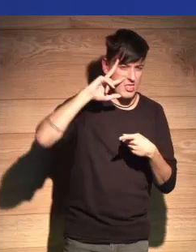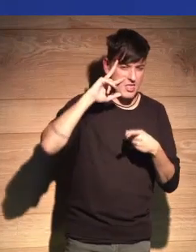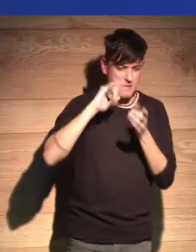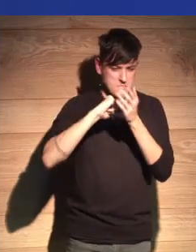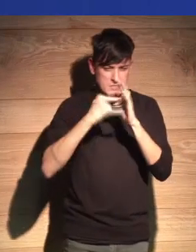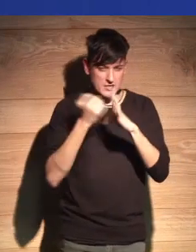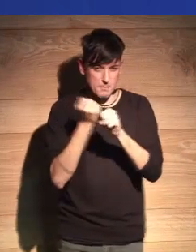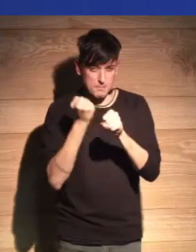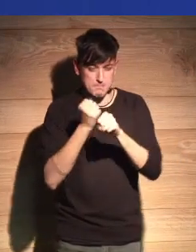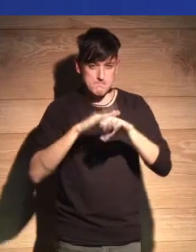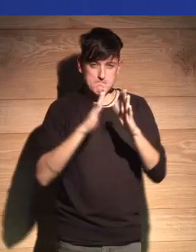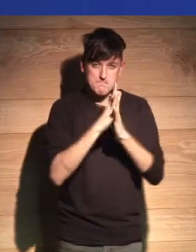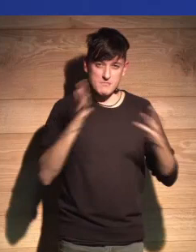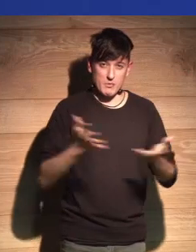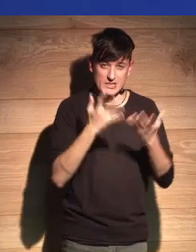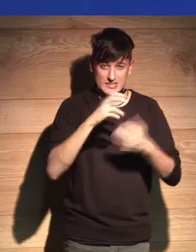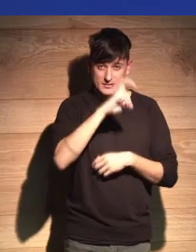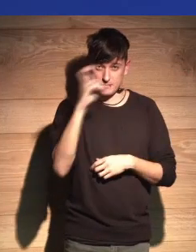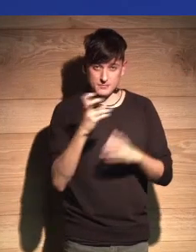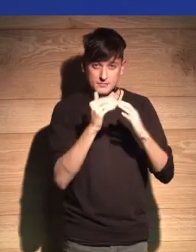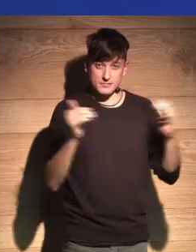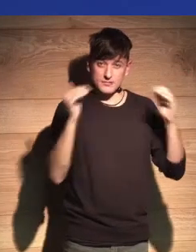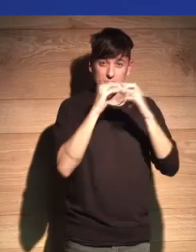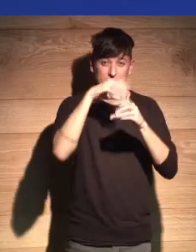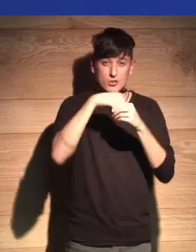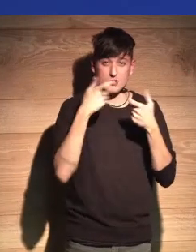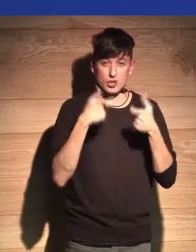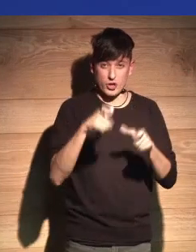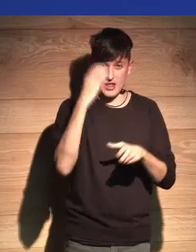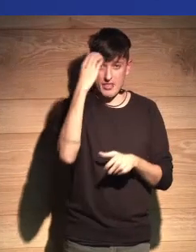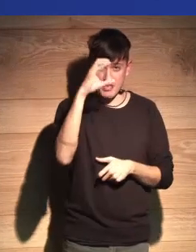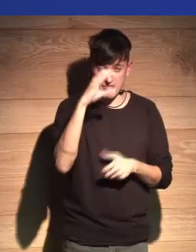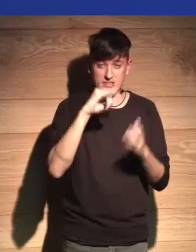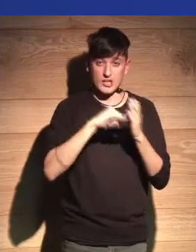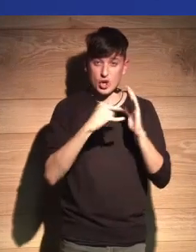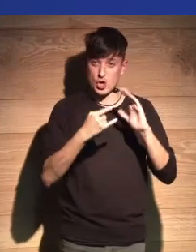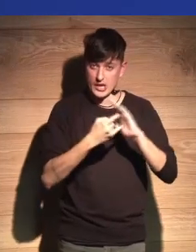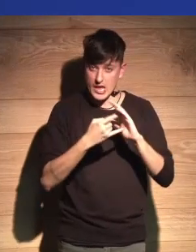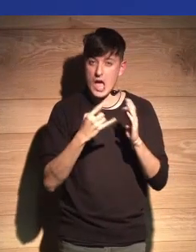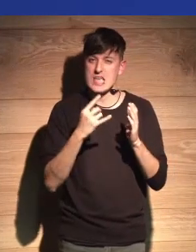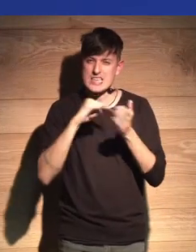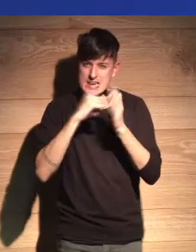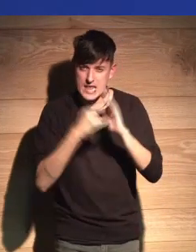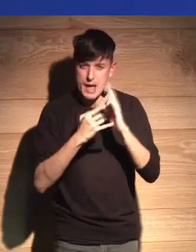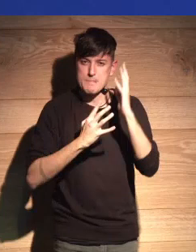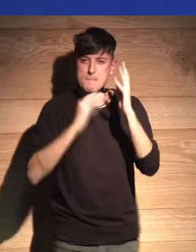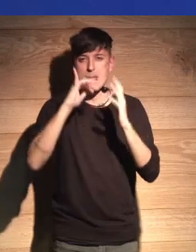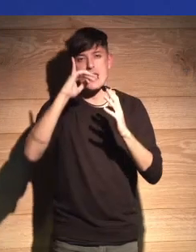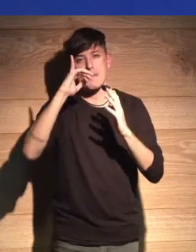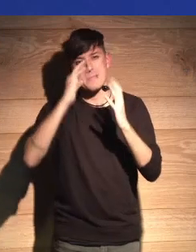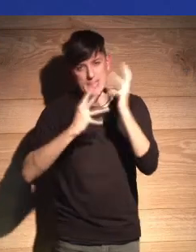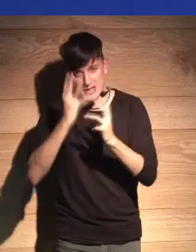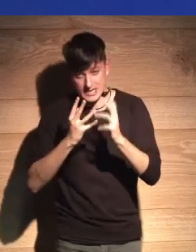share experiences and working methods to promote equality and diversity